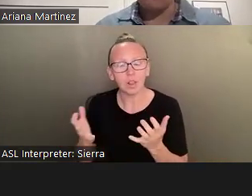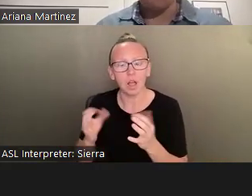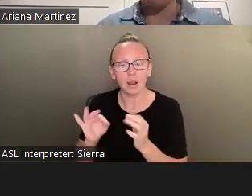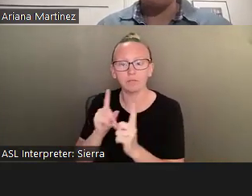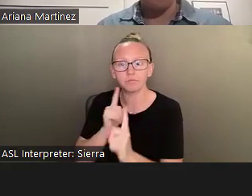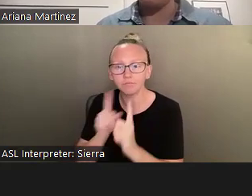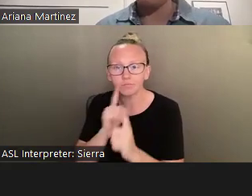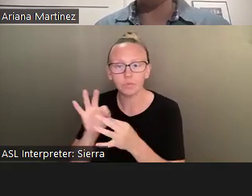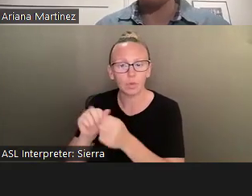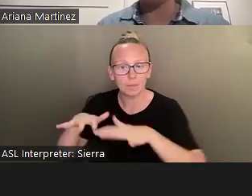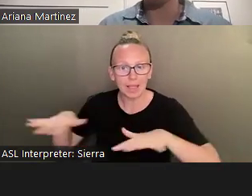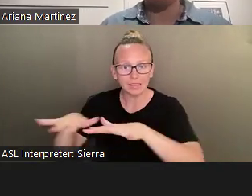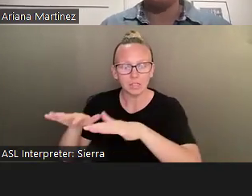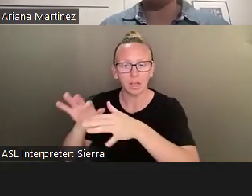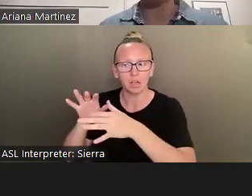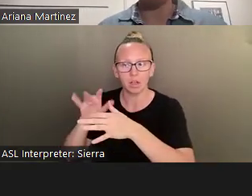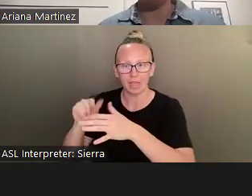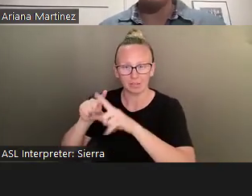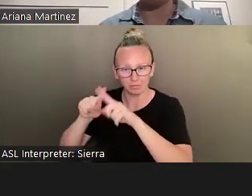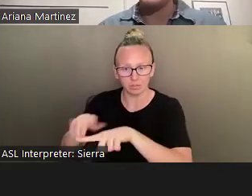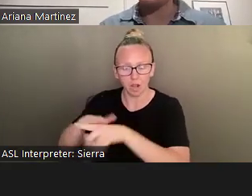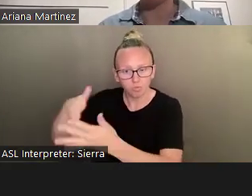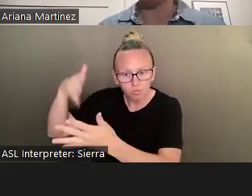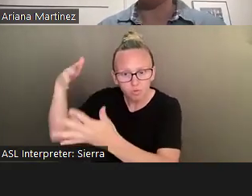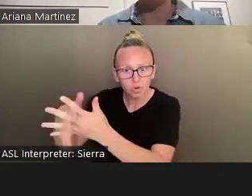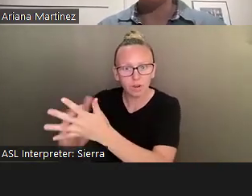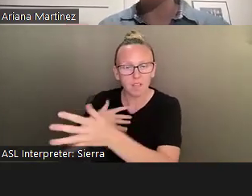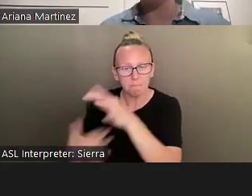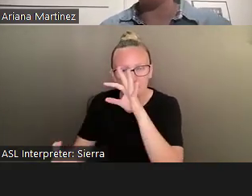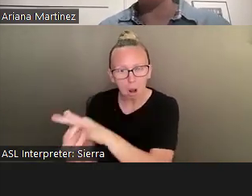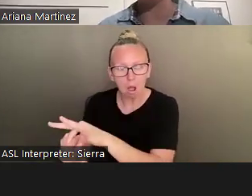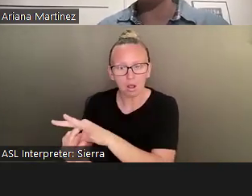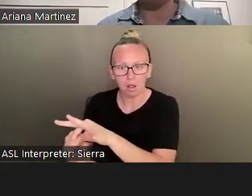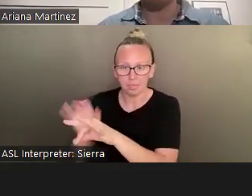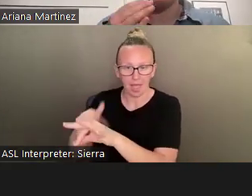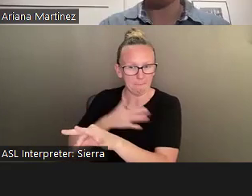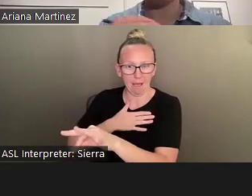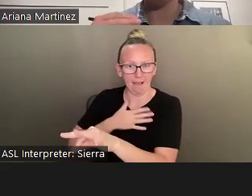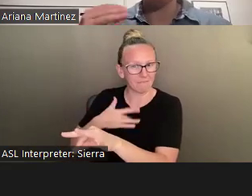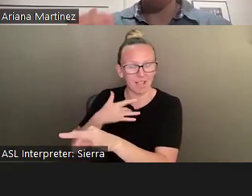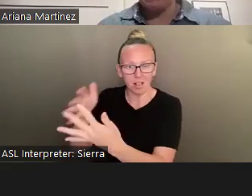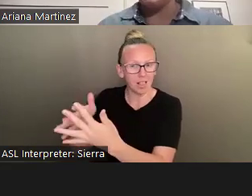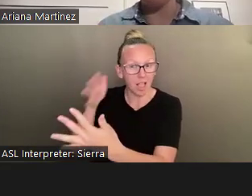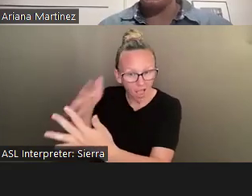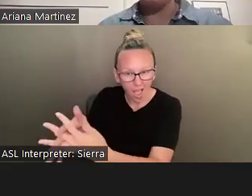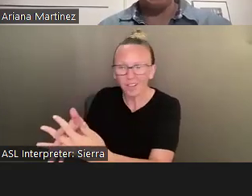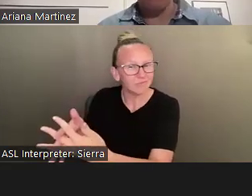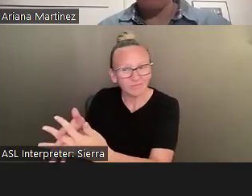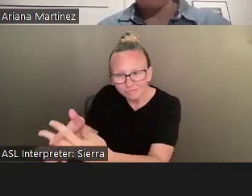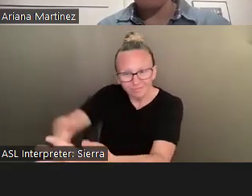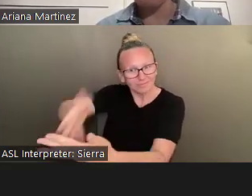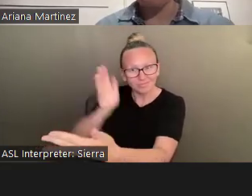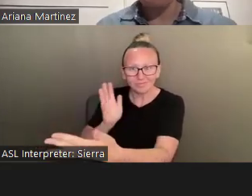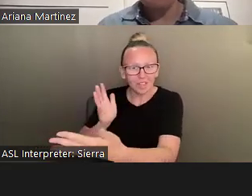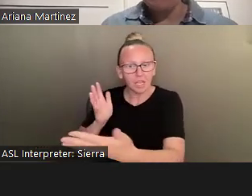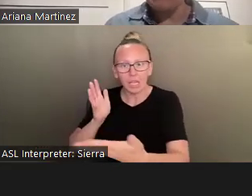rootedness or belonging, which is not something that I necessarily have or can take for granted. It's something that I have to make and find everywhere